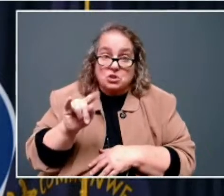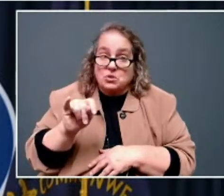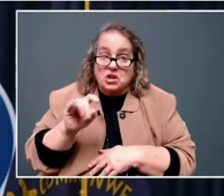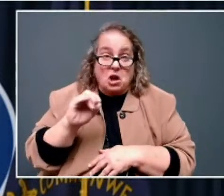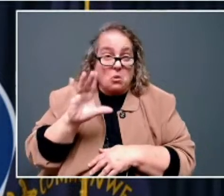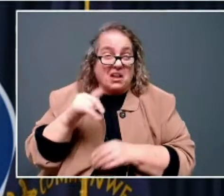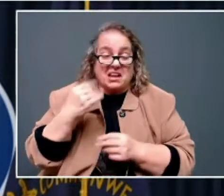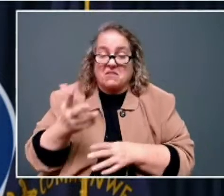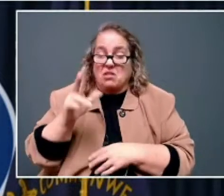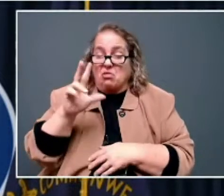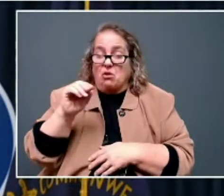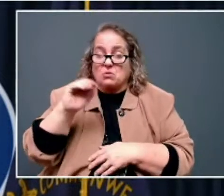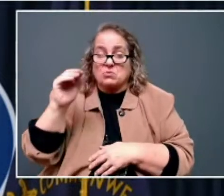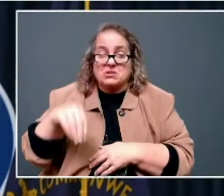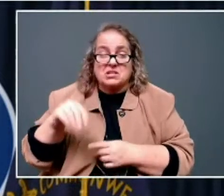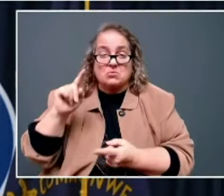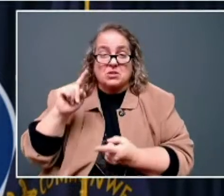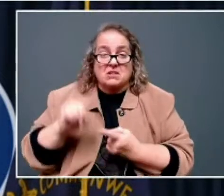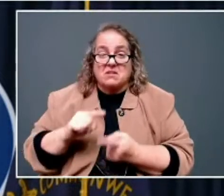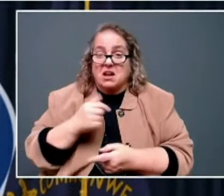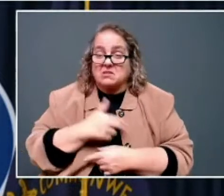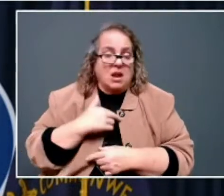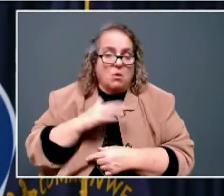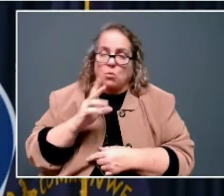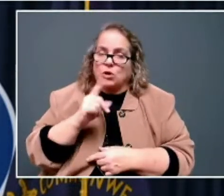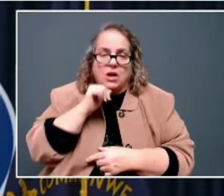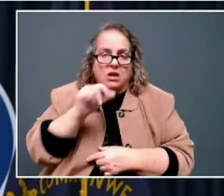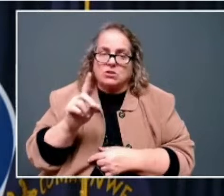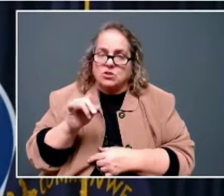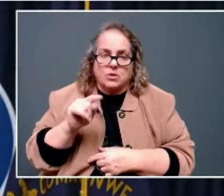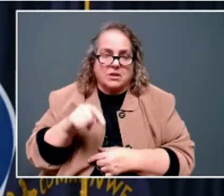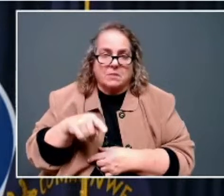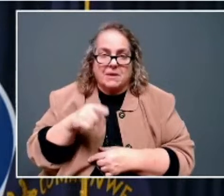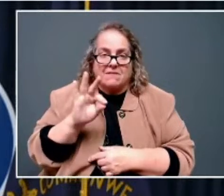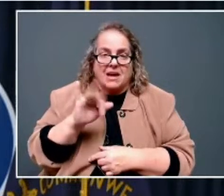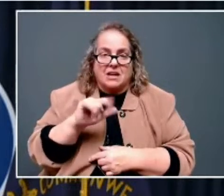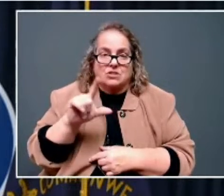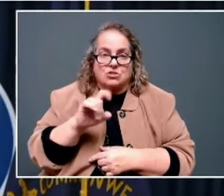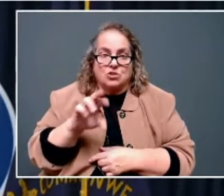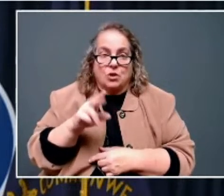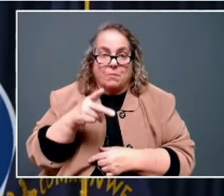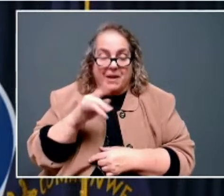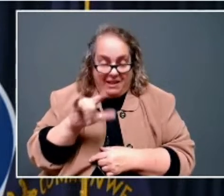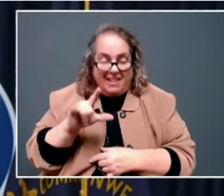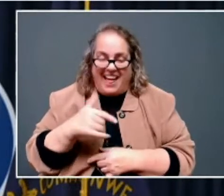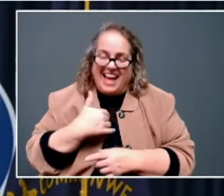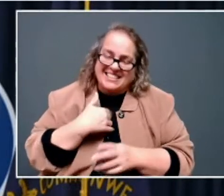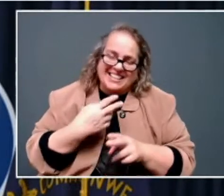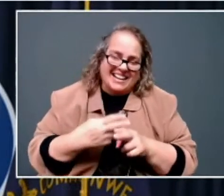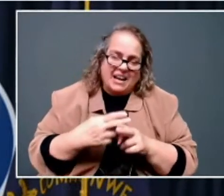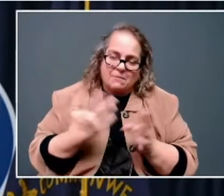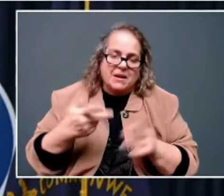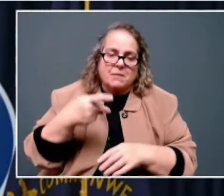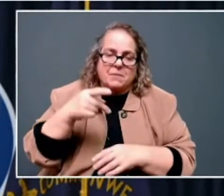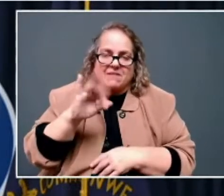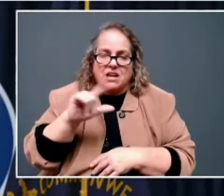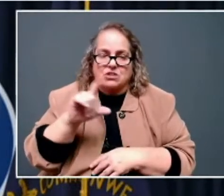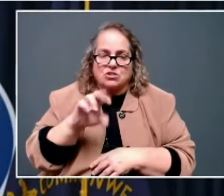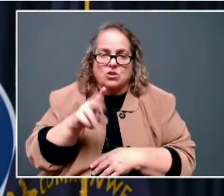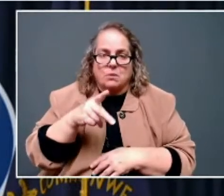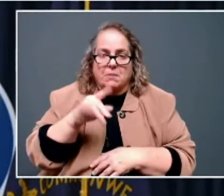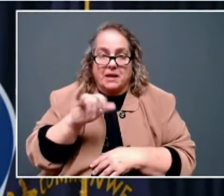hospitalization. The Pfizer pill, I know it has a name, I'm going to call it the Pfizer pill, is different. I think it could be